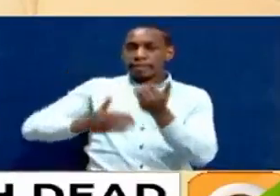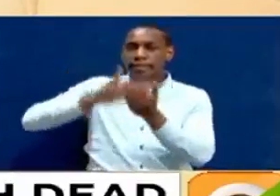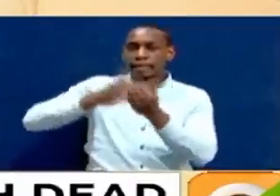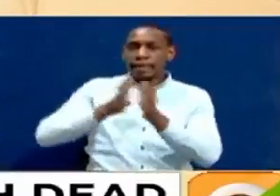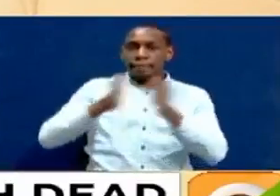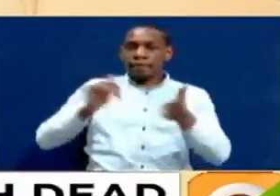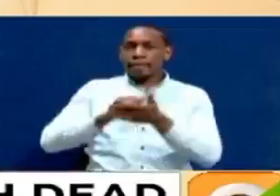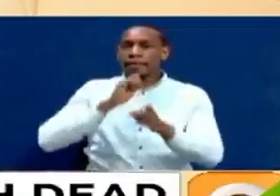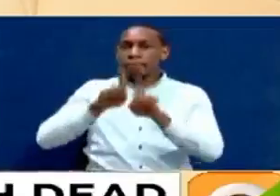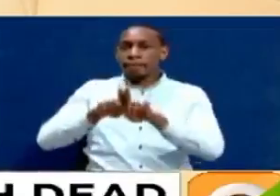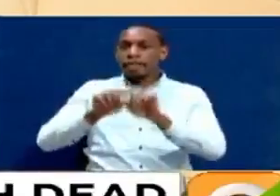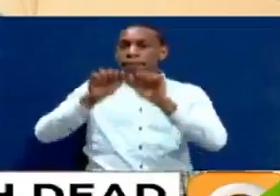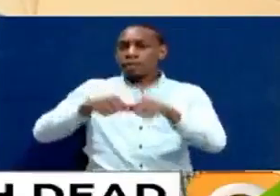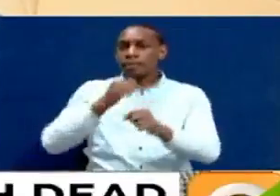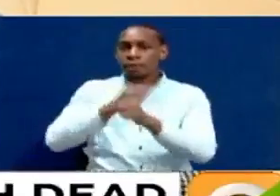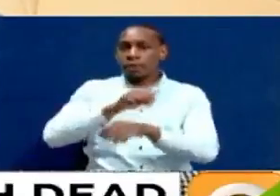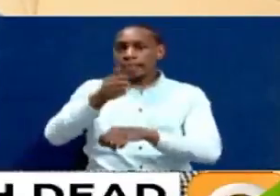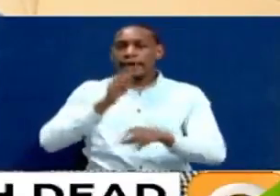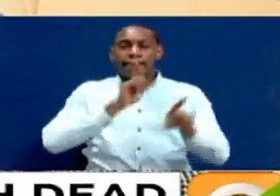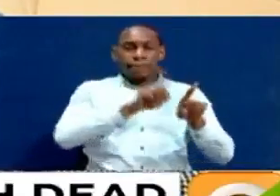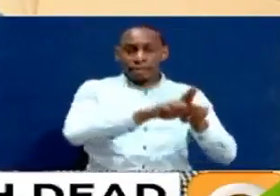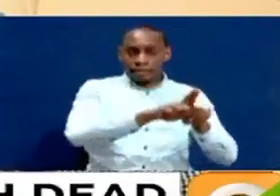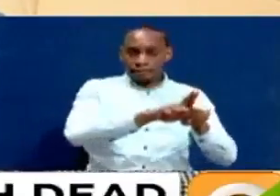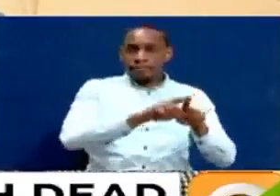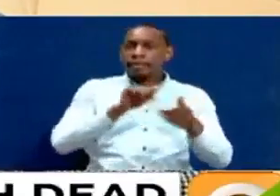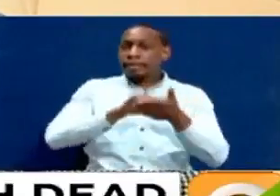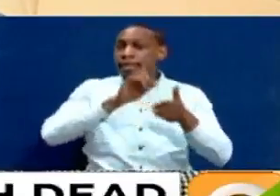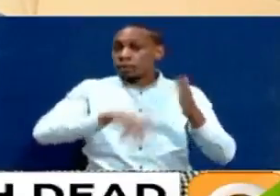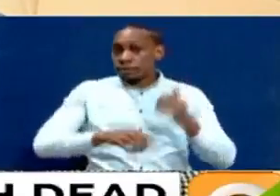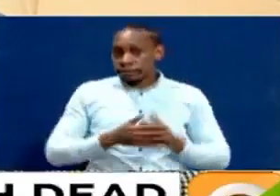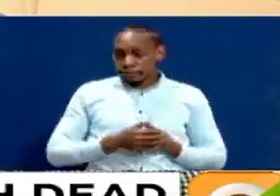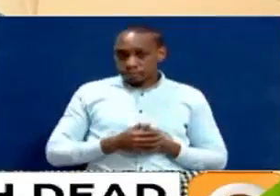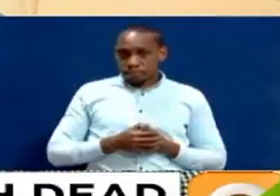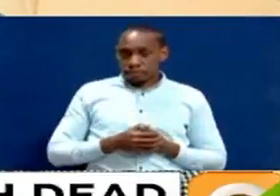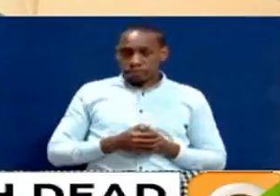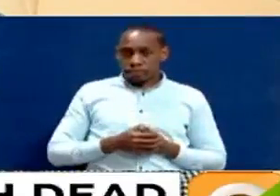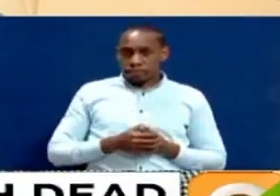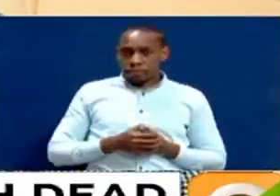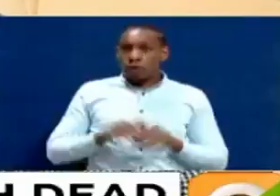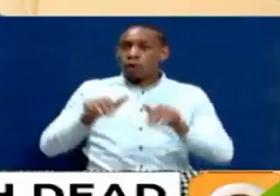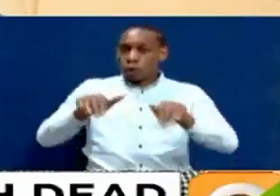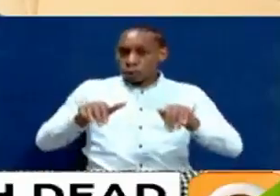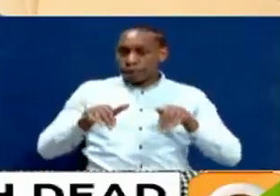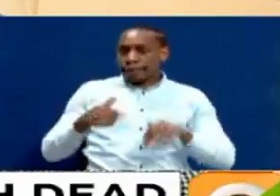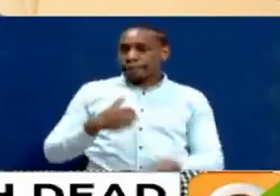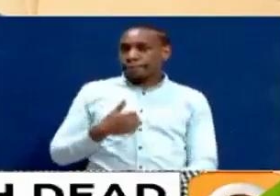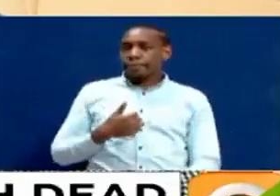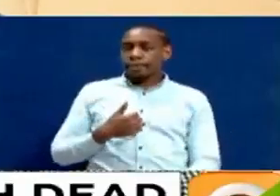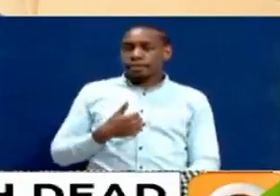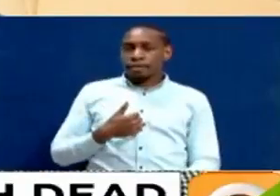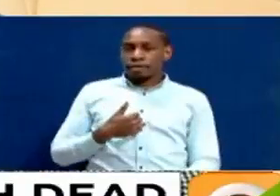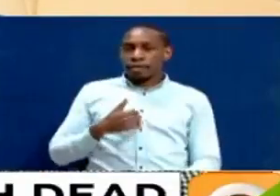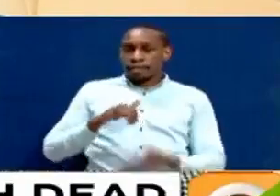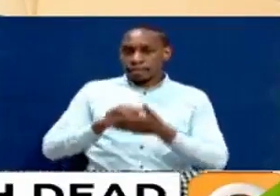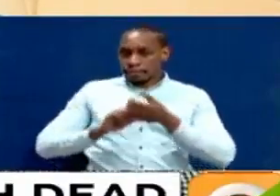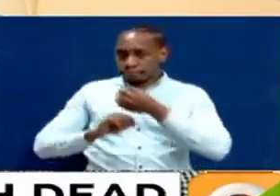that a brother can do to a brother. And that is, he waited for me to come